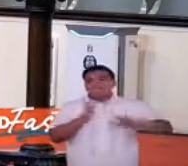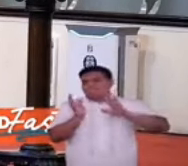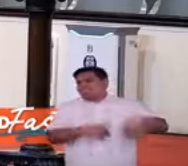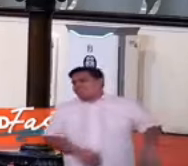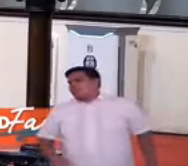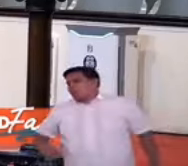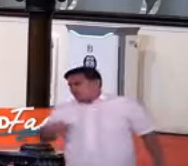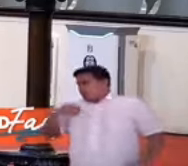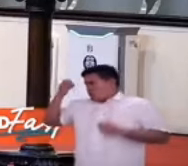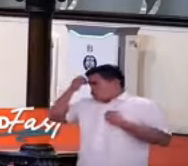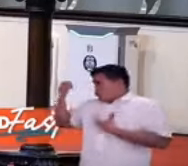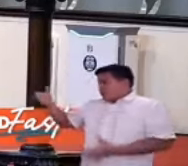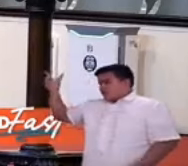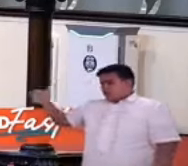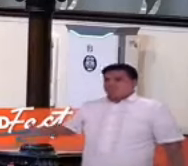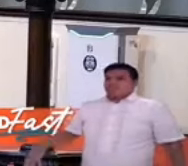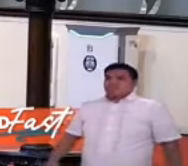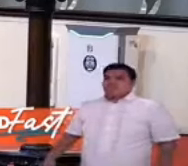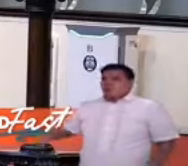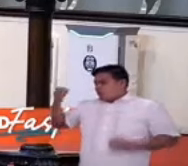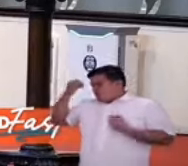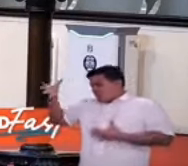I will obey so that I can still watch TV.